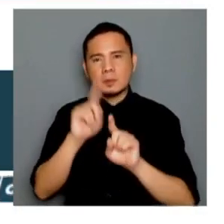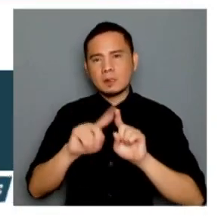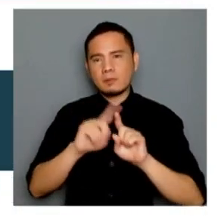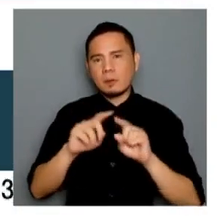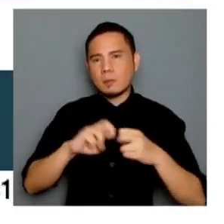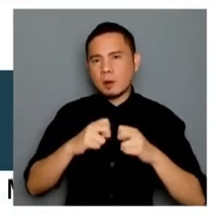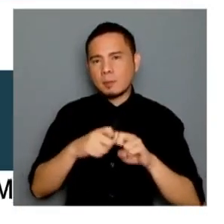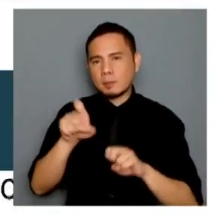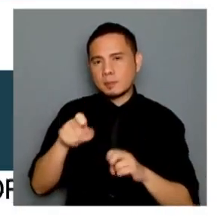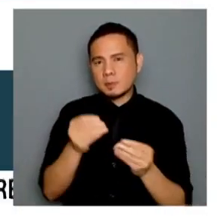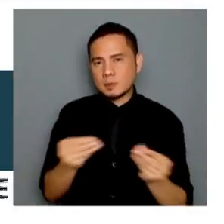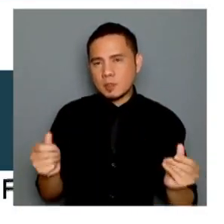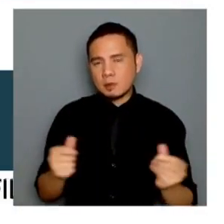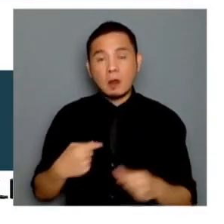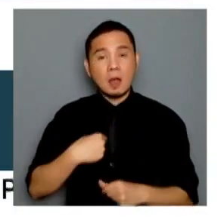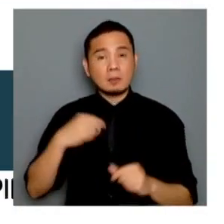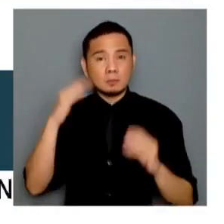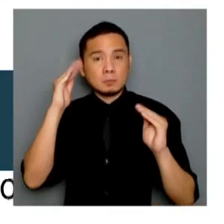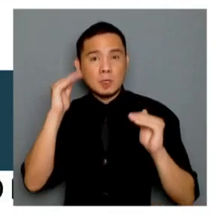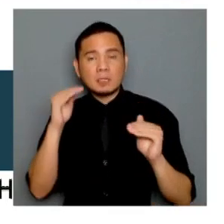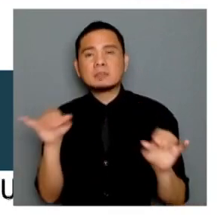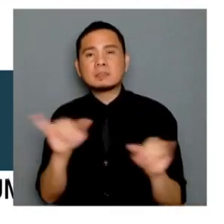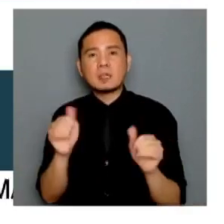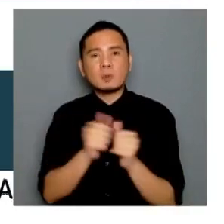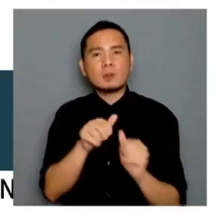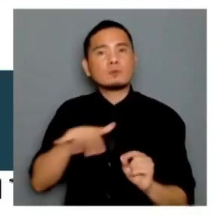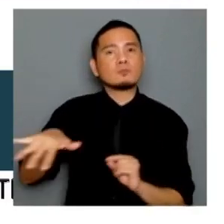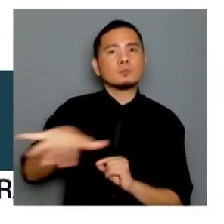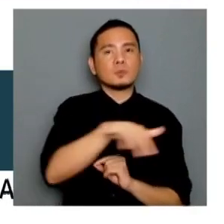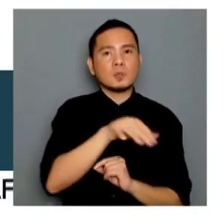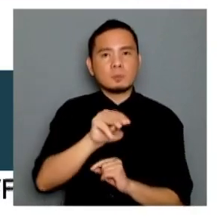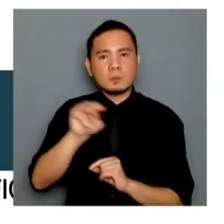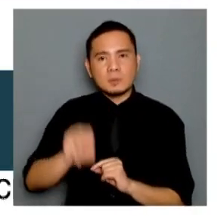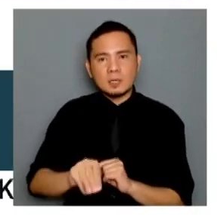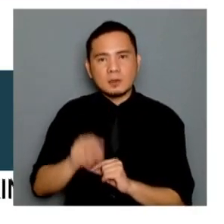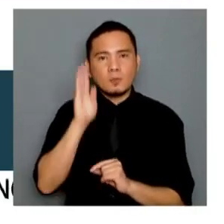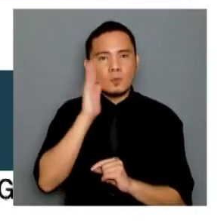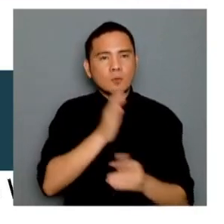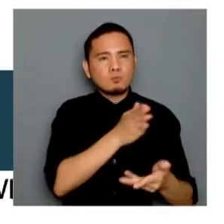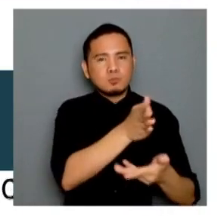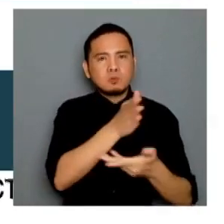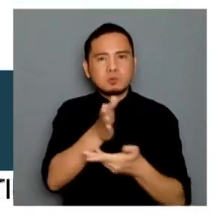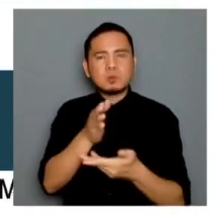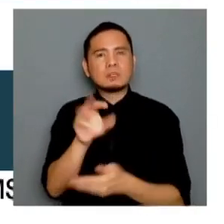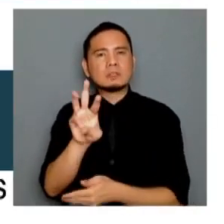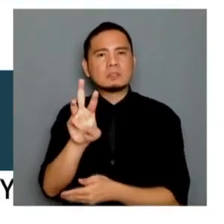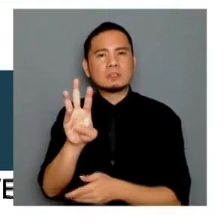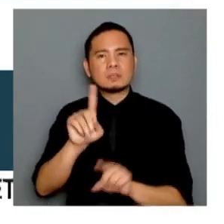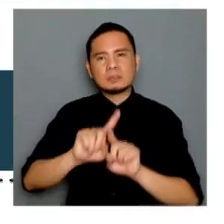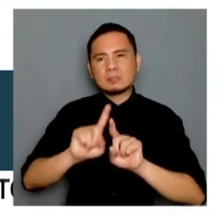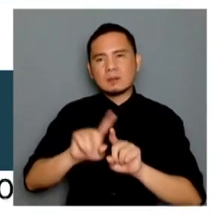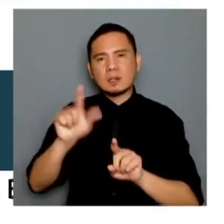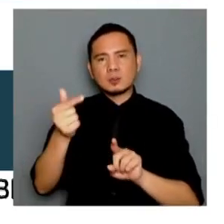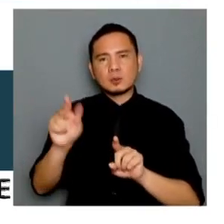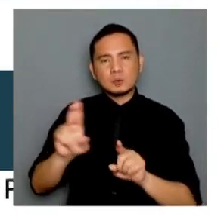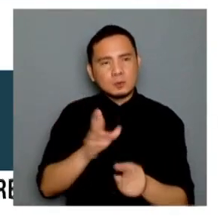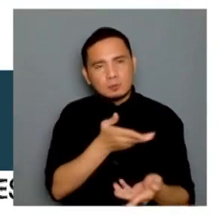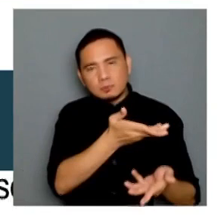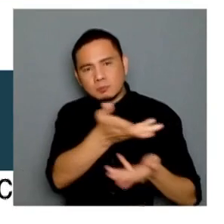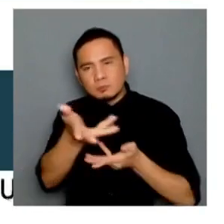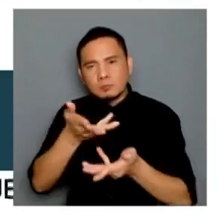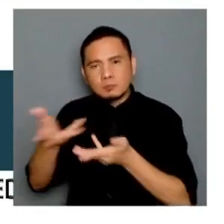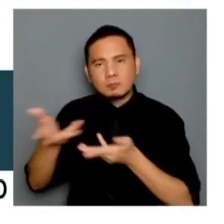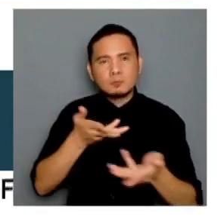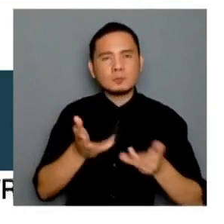expect that I will do the same for Metro Manila. We will visit all other 16 LGUs, consult them, see what